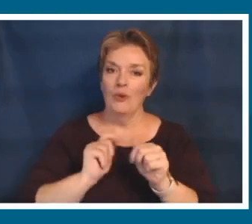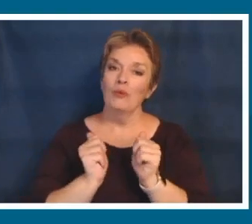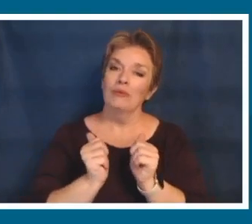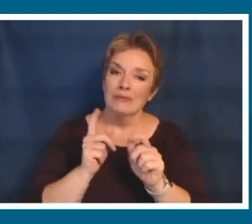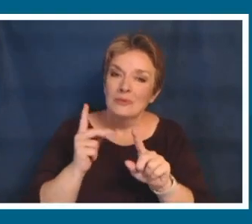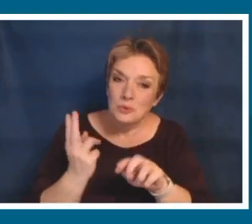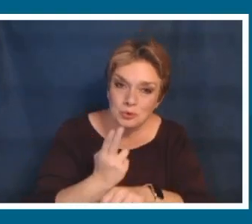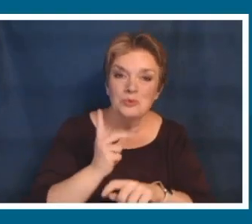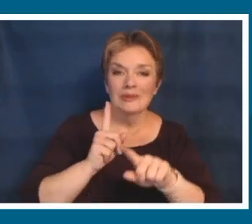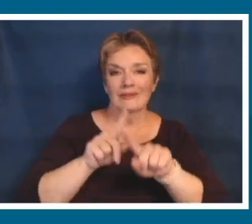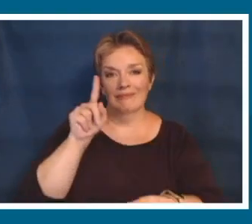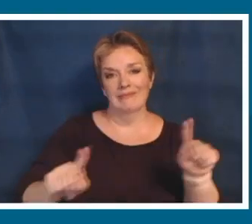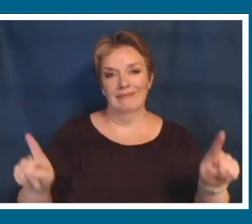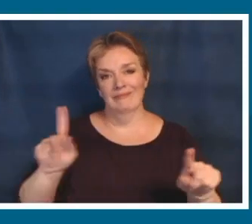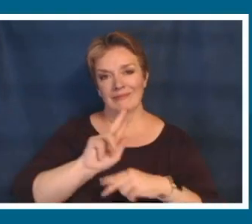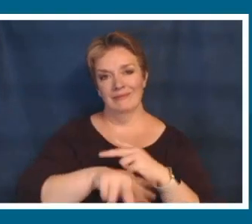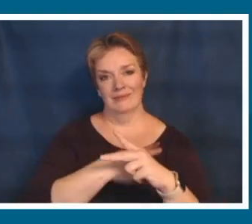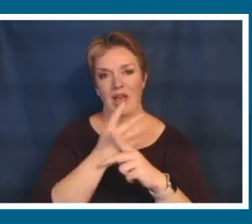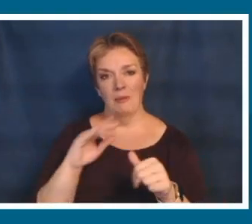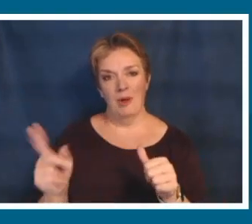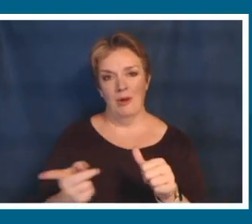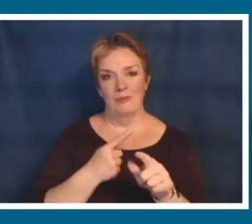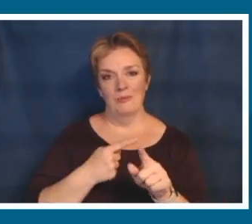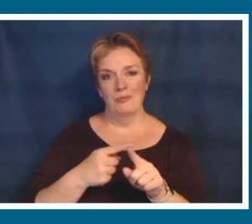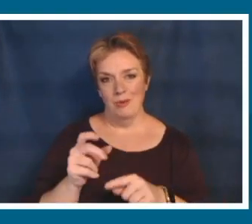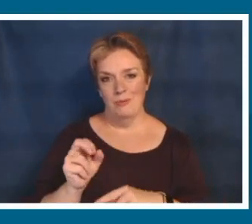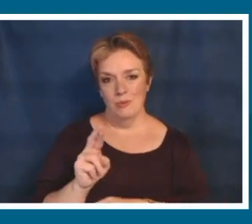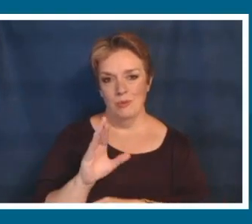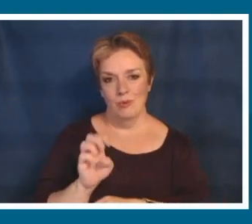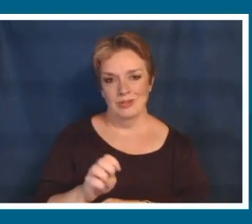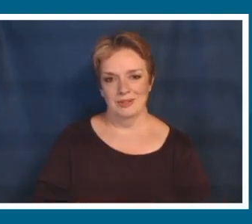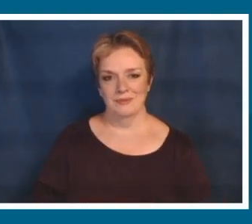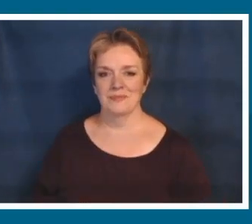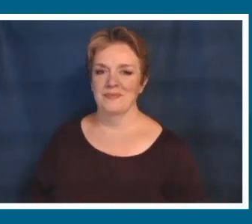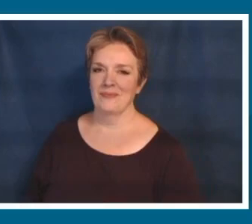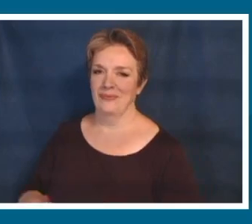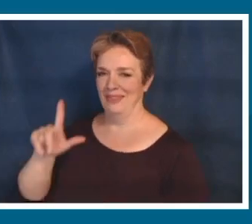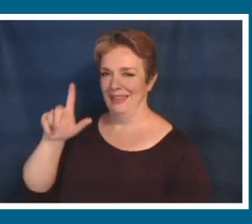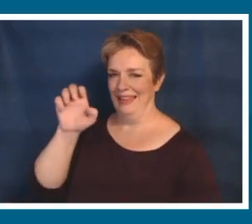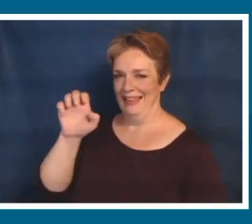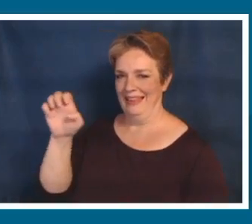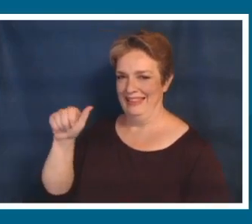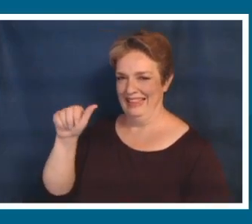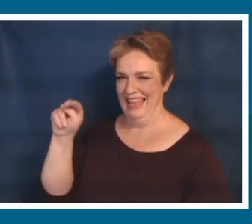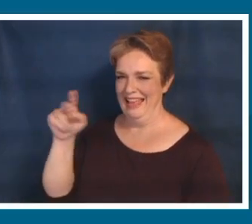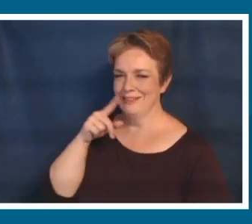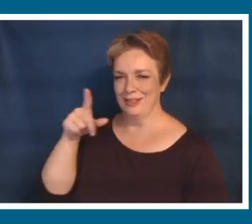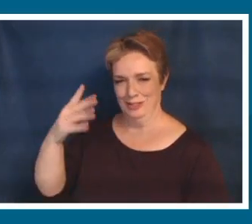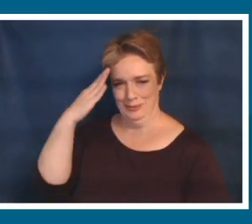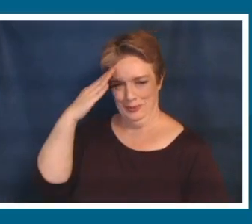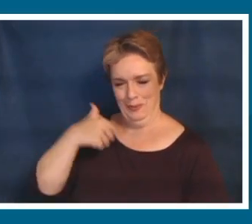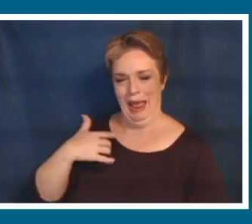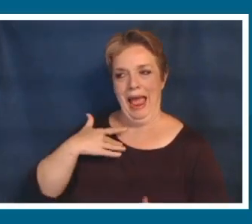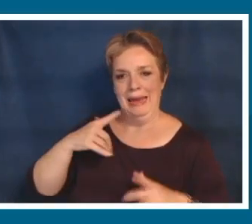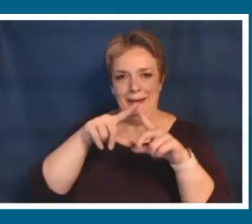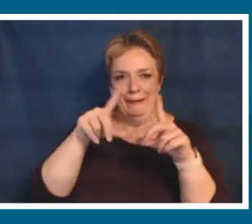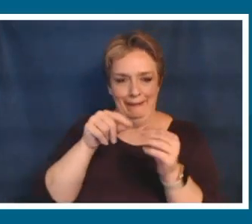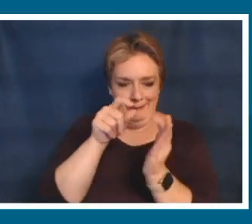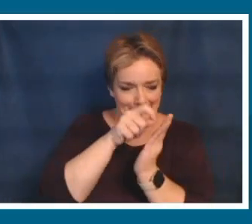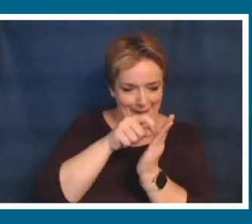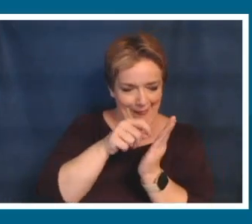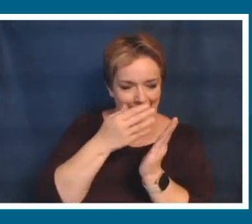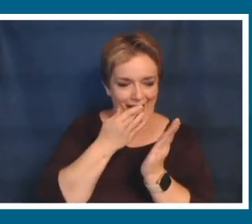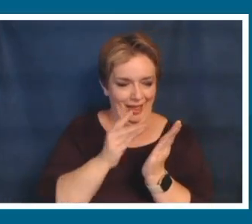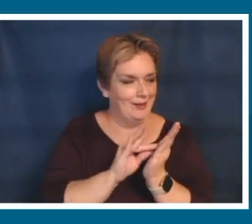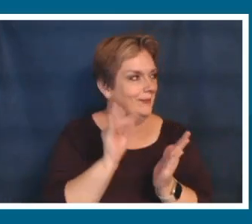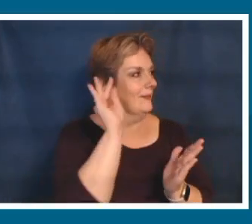No, it's great. You guys know me well enough to know I'm a Post-it note person and I'm taking notes. But so far, you guys have